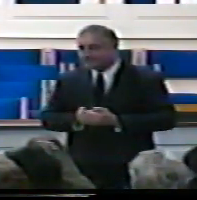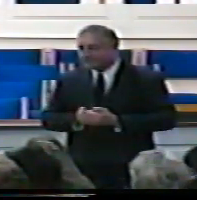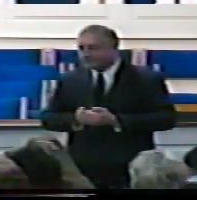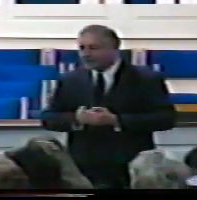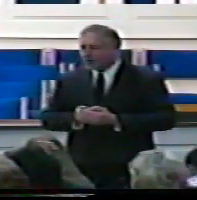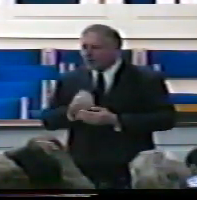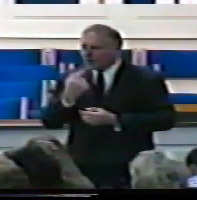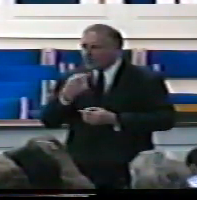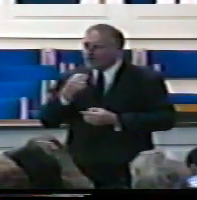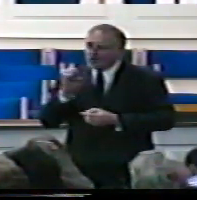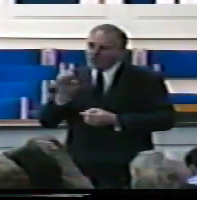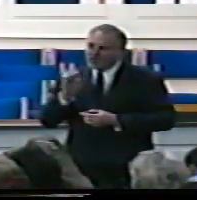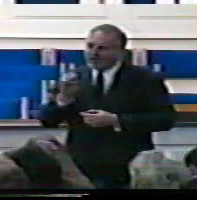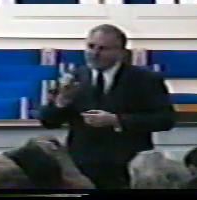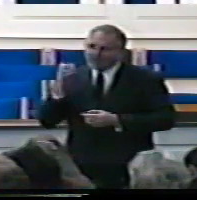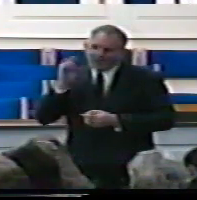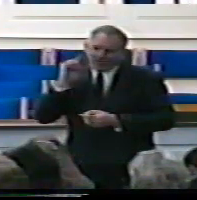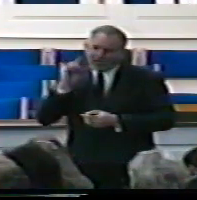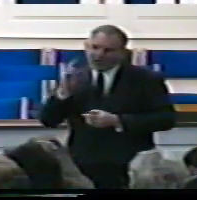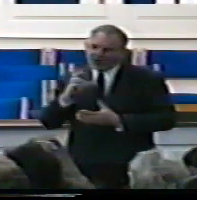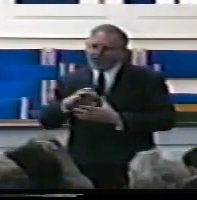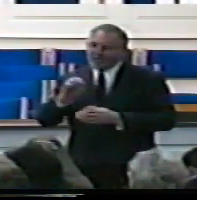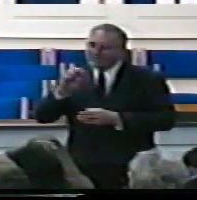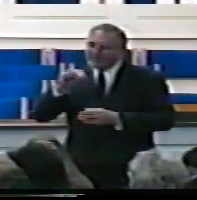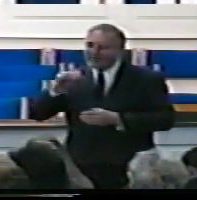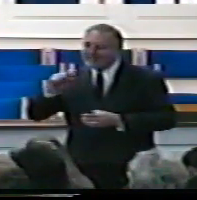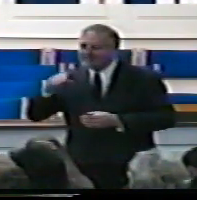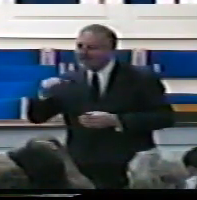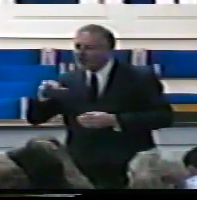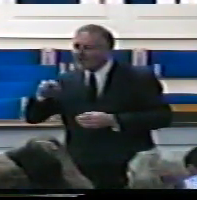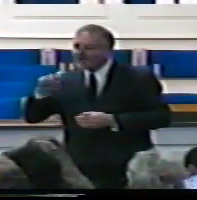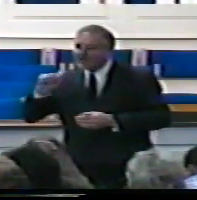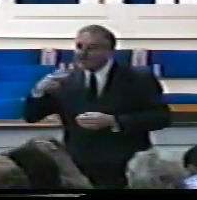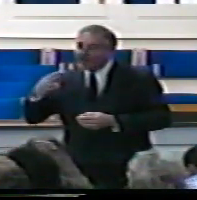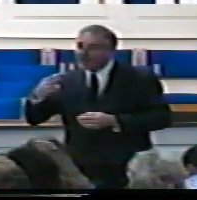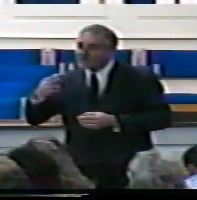Who ever heard of Nazareth till Christ showed up?